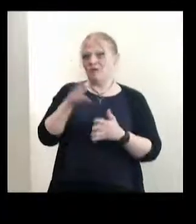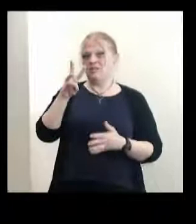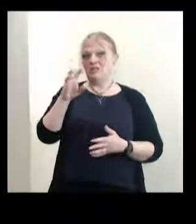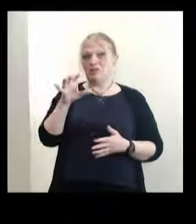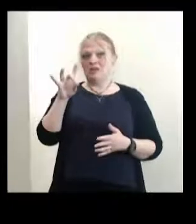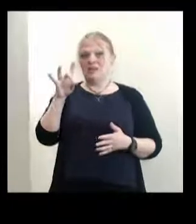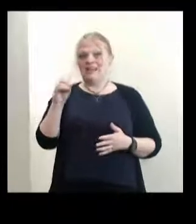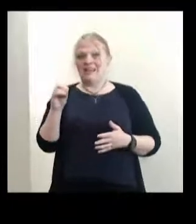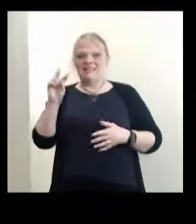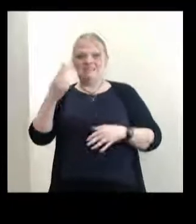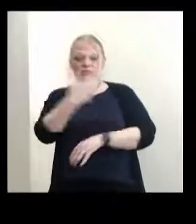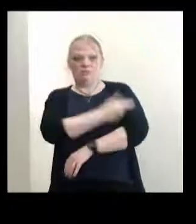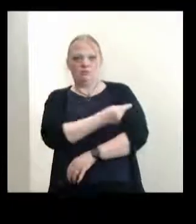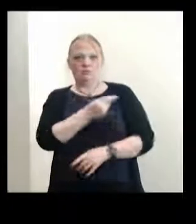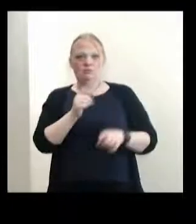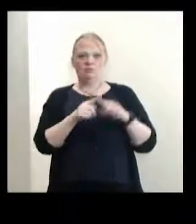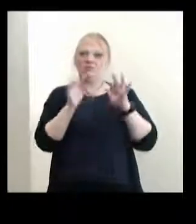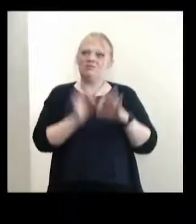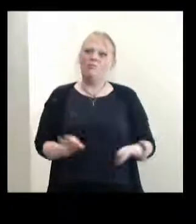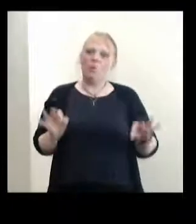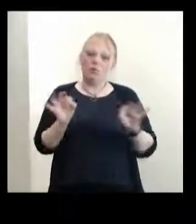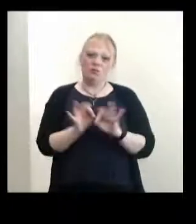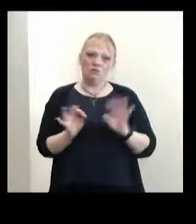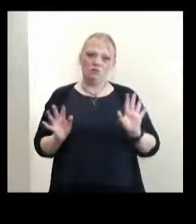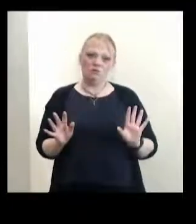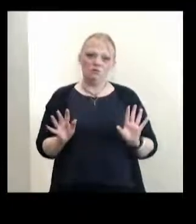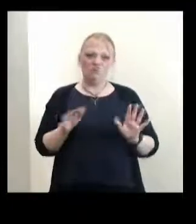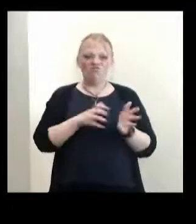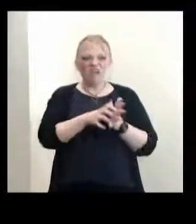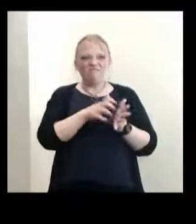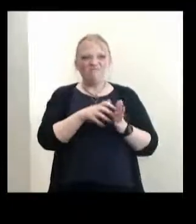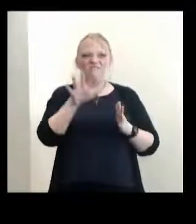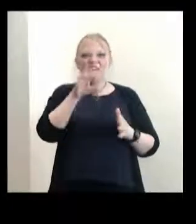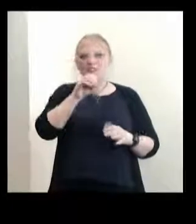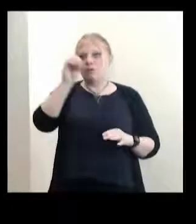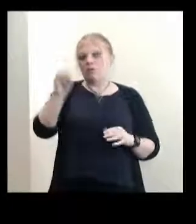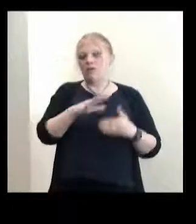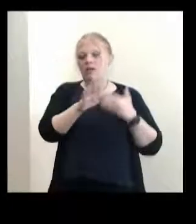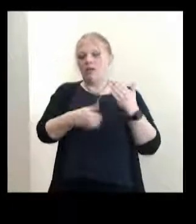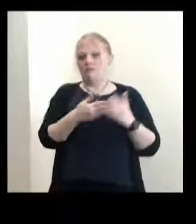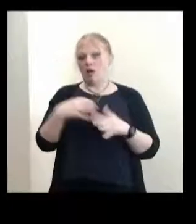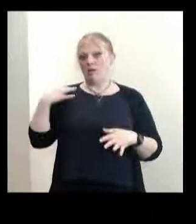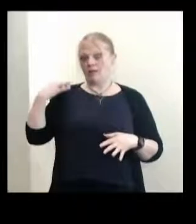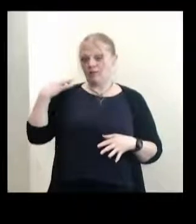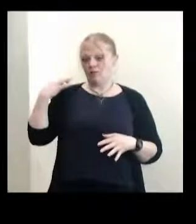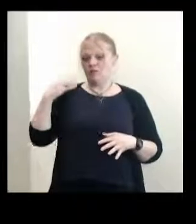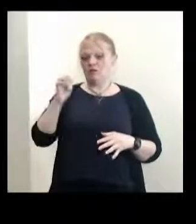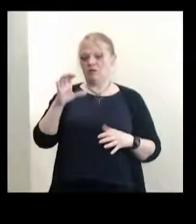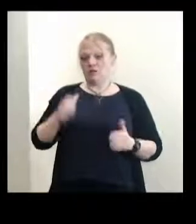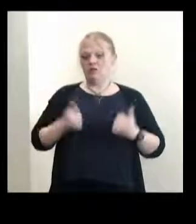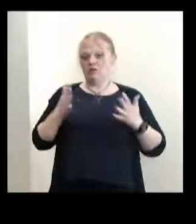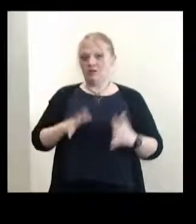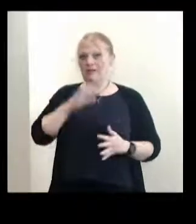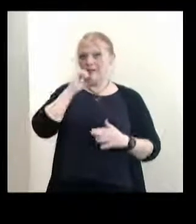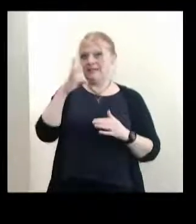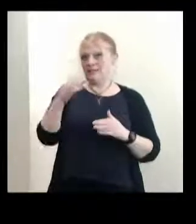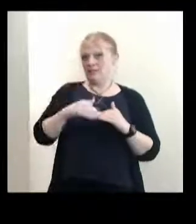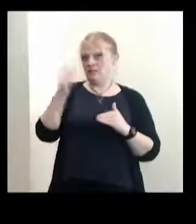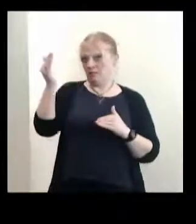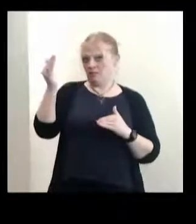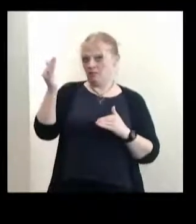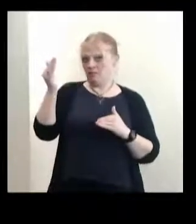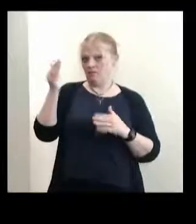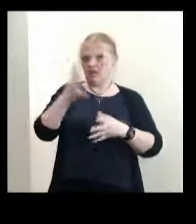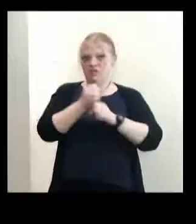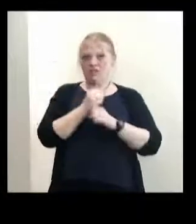37,680 second doses, but it's important to say, roughly 50% of all eligible Erie County residents 16 and above have received